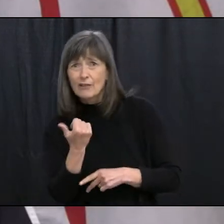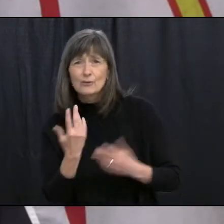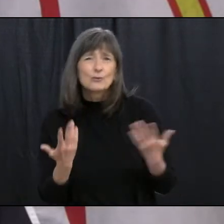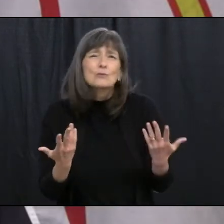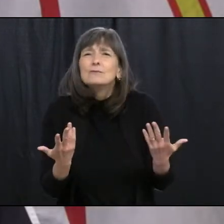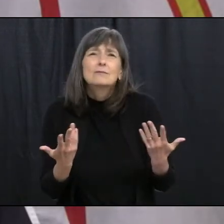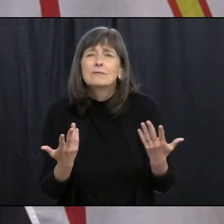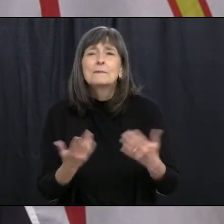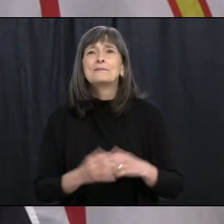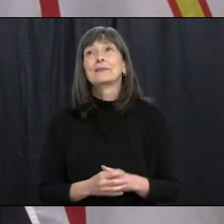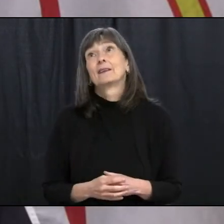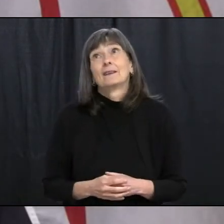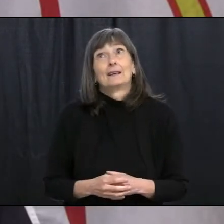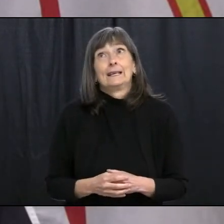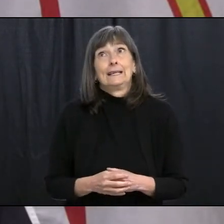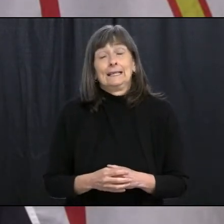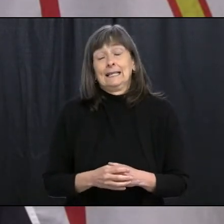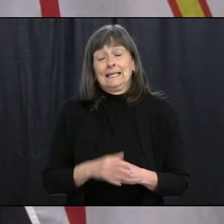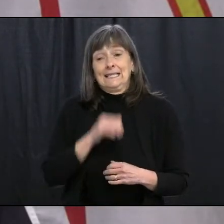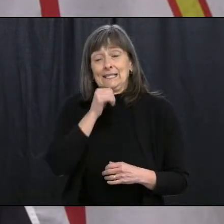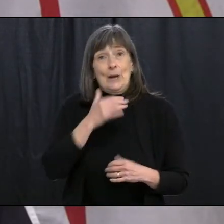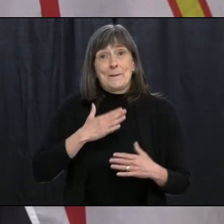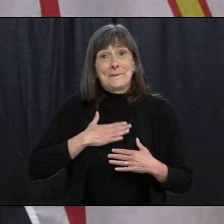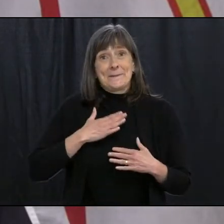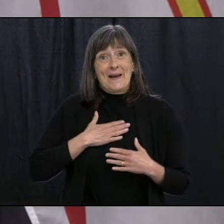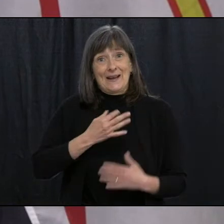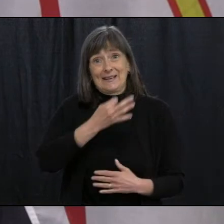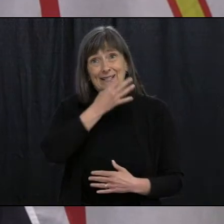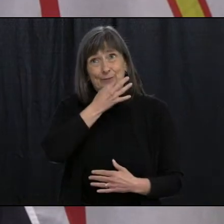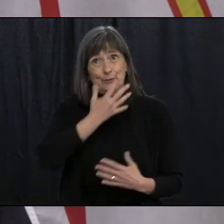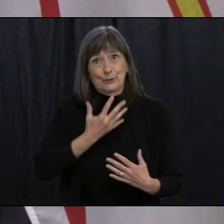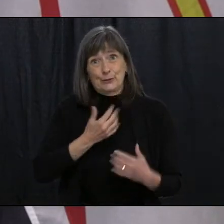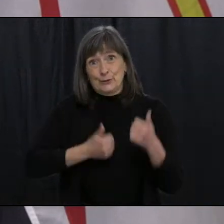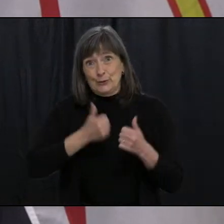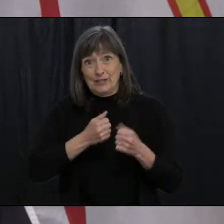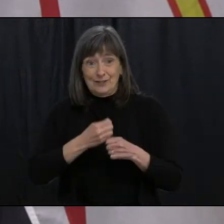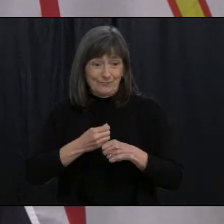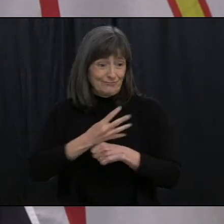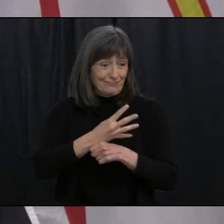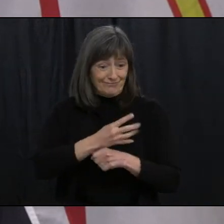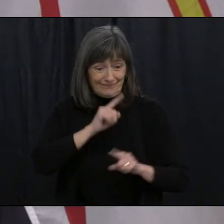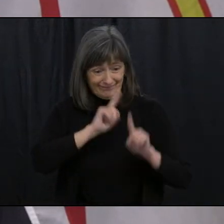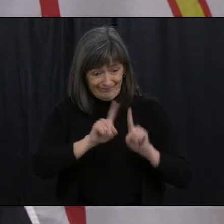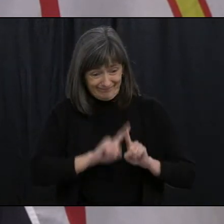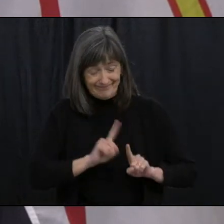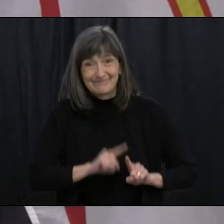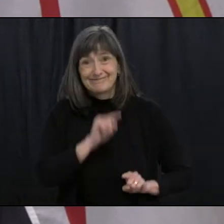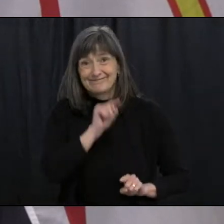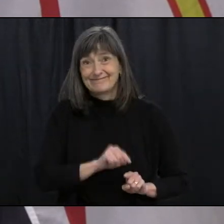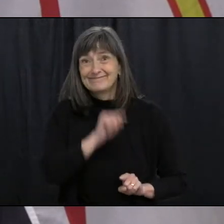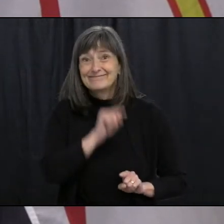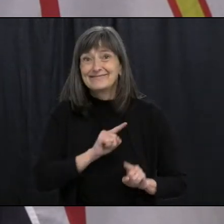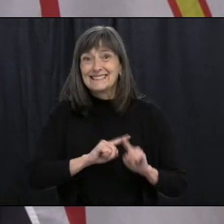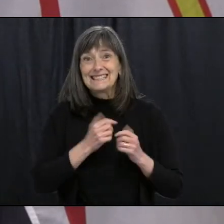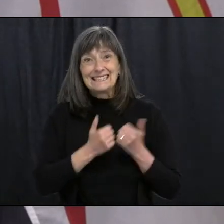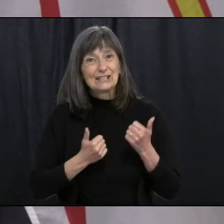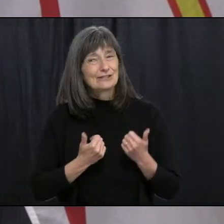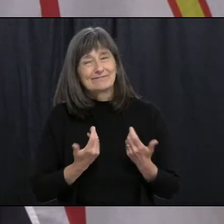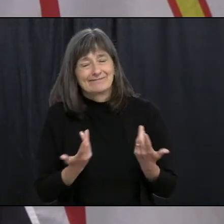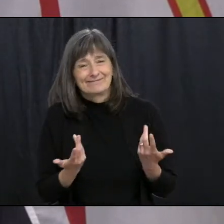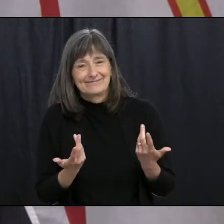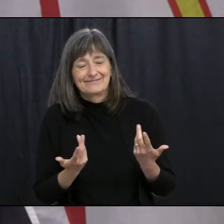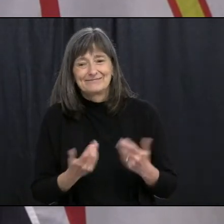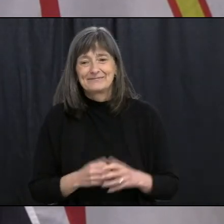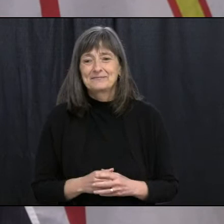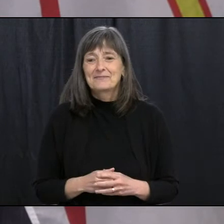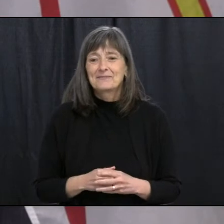Peter, again, that's outside of my scope to talk about the actual differences between the variants. What we know about